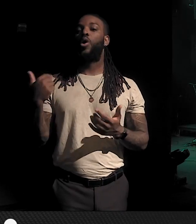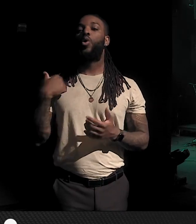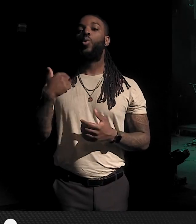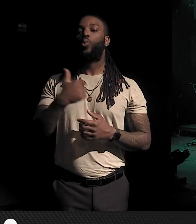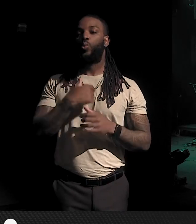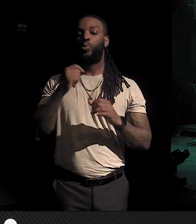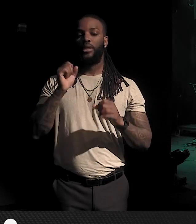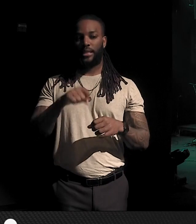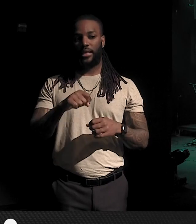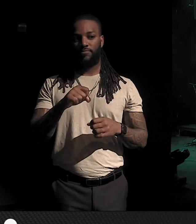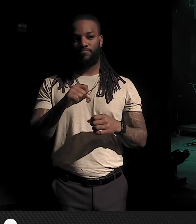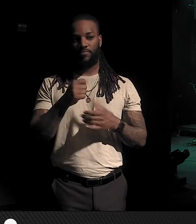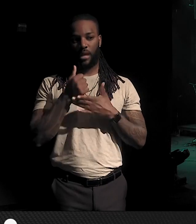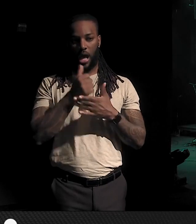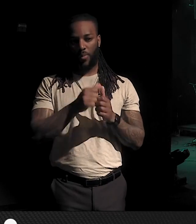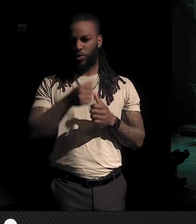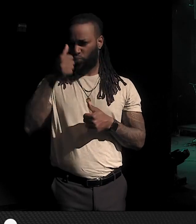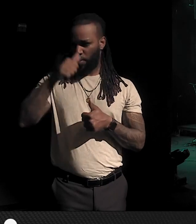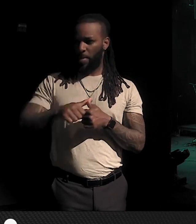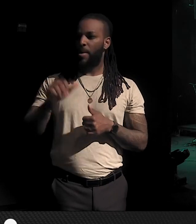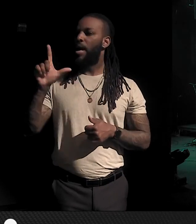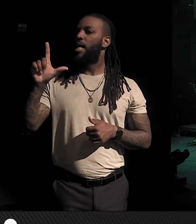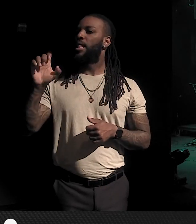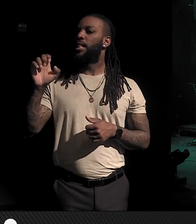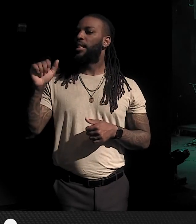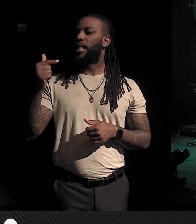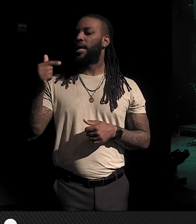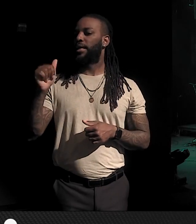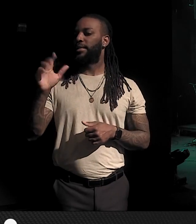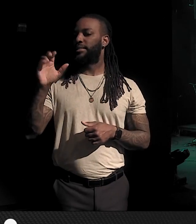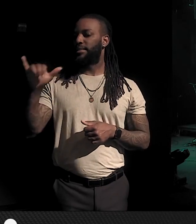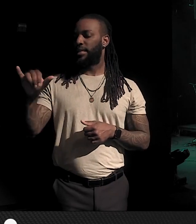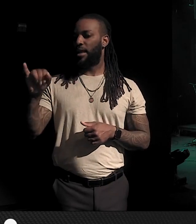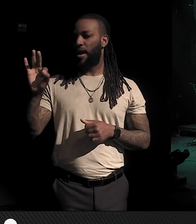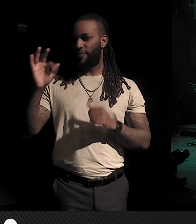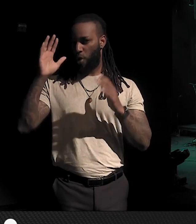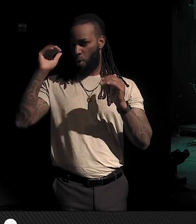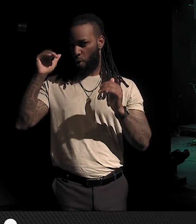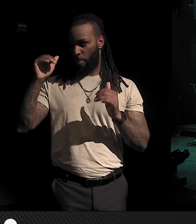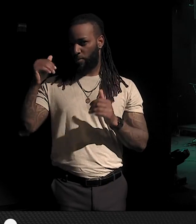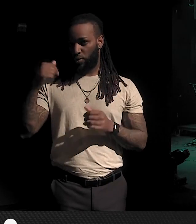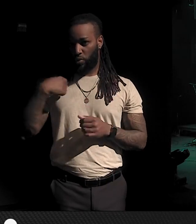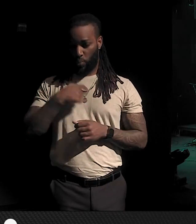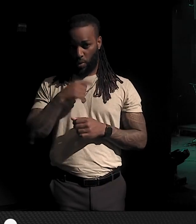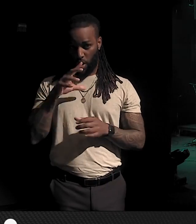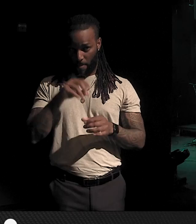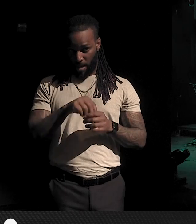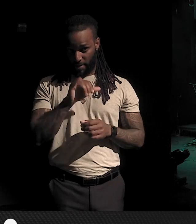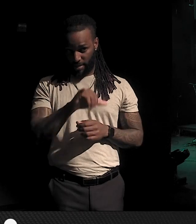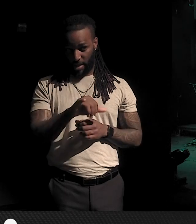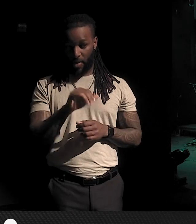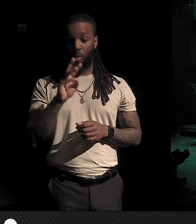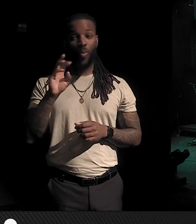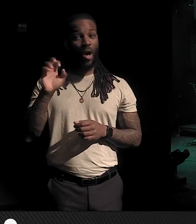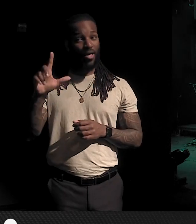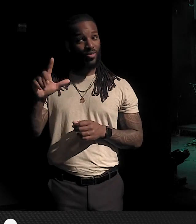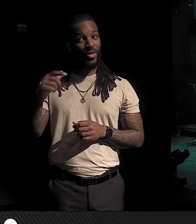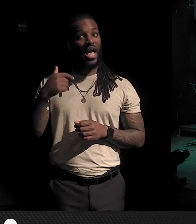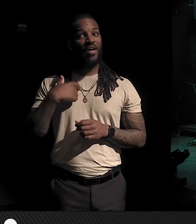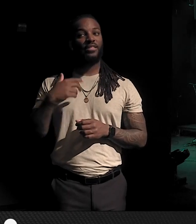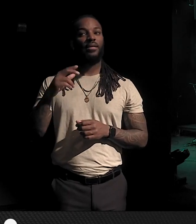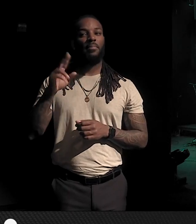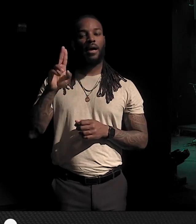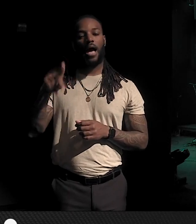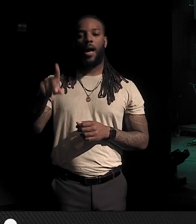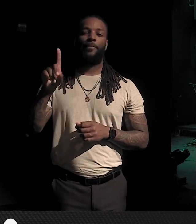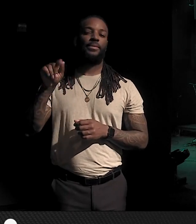able to be a part of. You guys remember Legacy of Hope, that whole project that we were a part of? Well, we have some updates